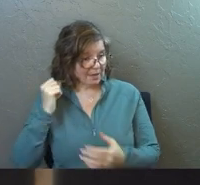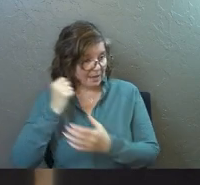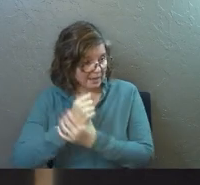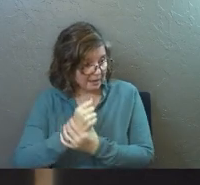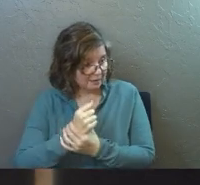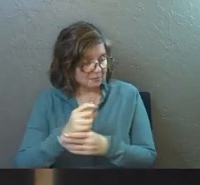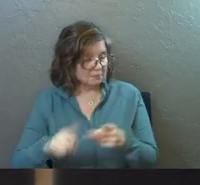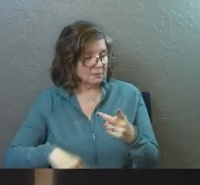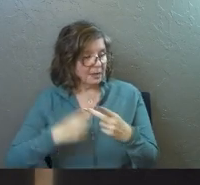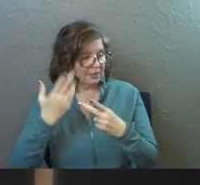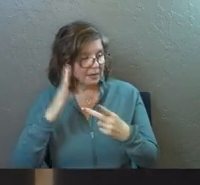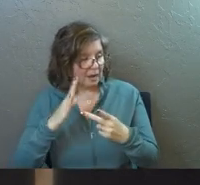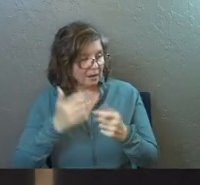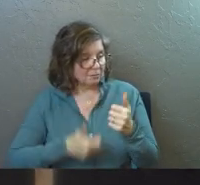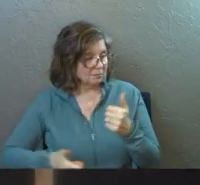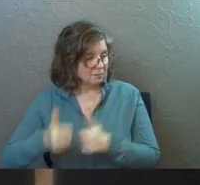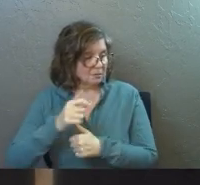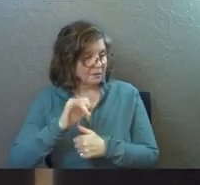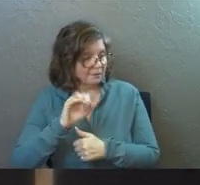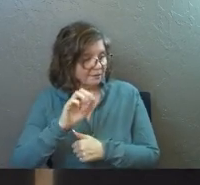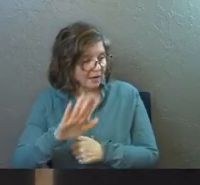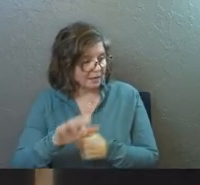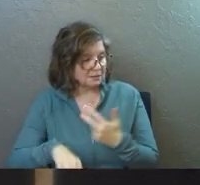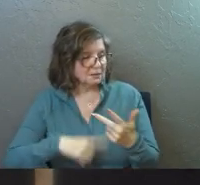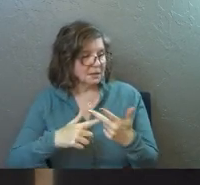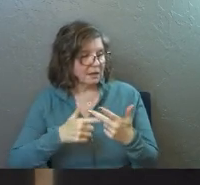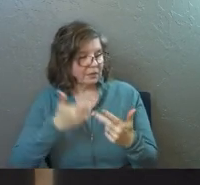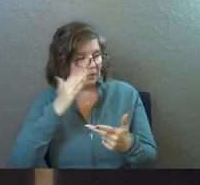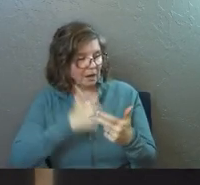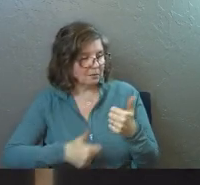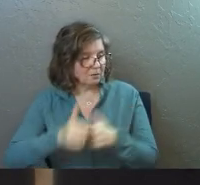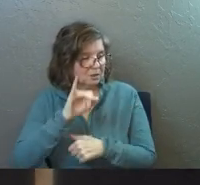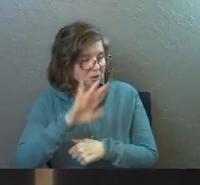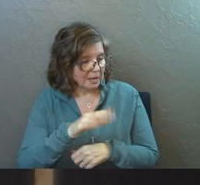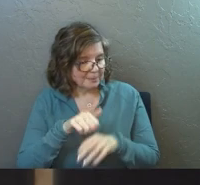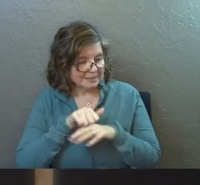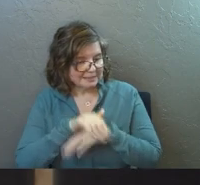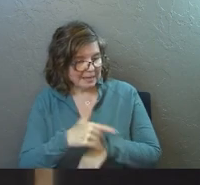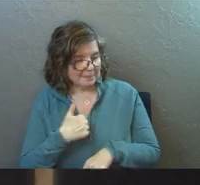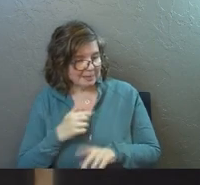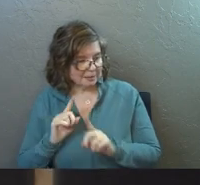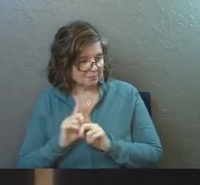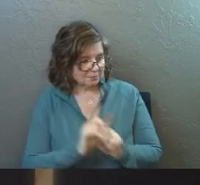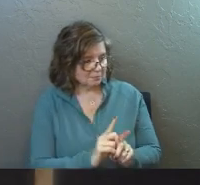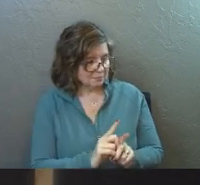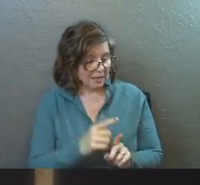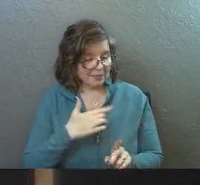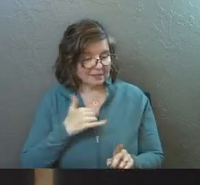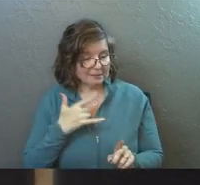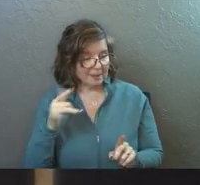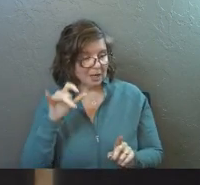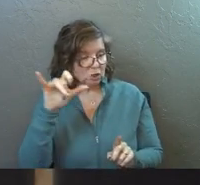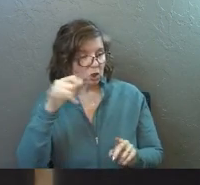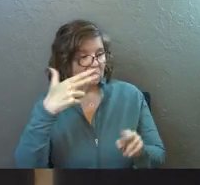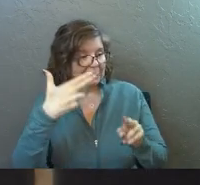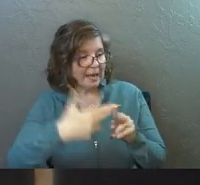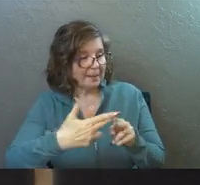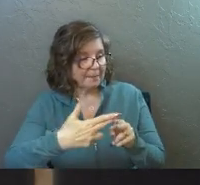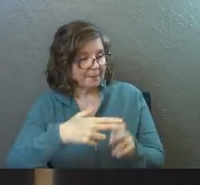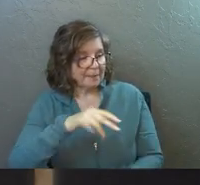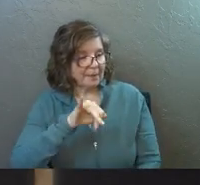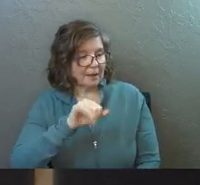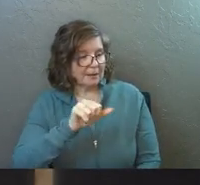Abraham, the God of Isaac, and the God of Jacob has sent me to you. And get this, this is my eternal name, he